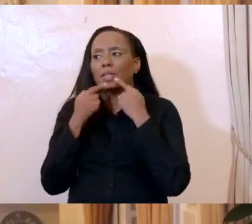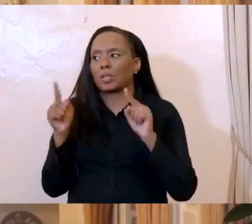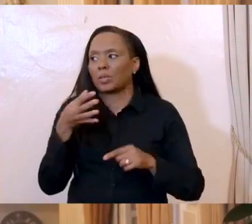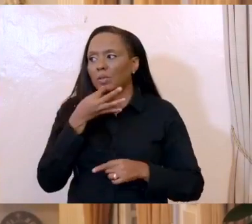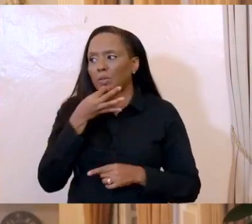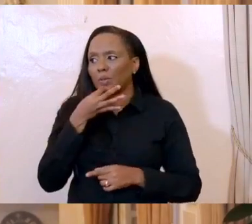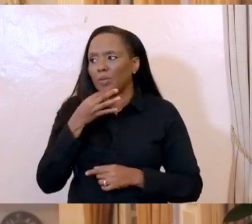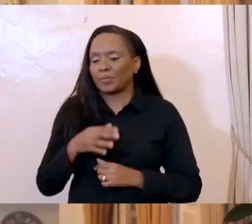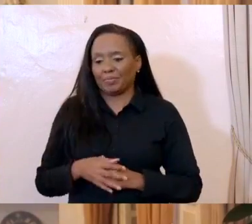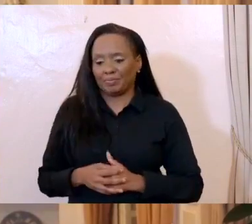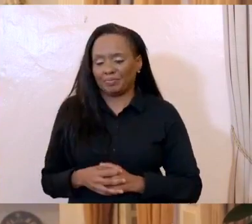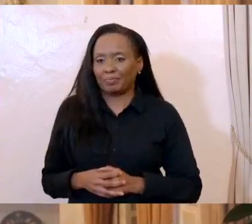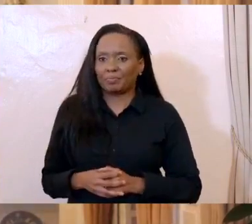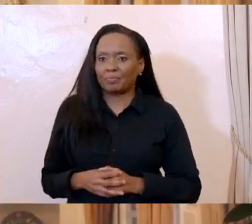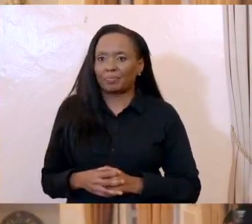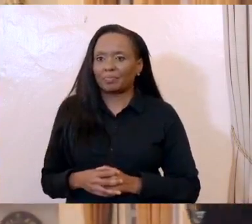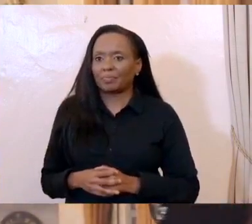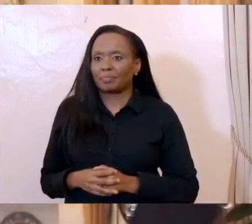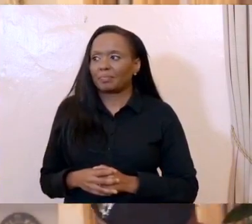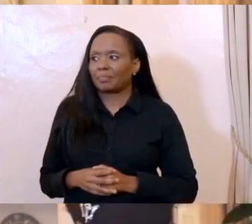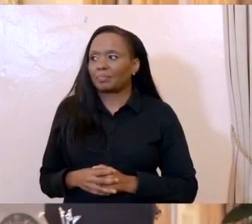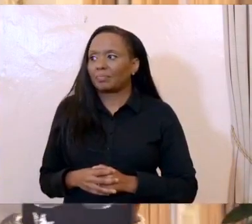date.